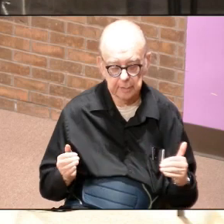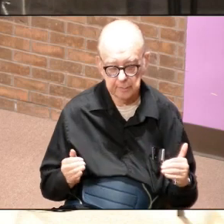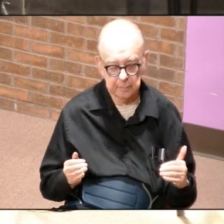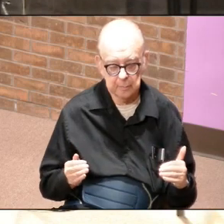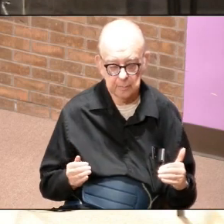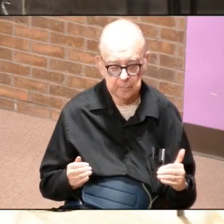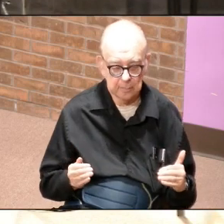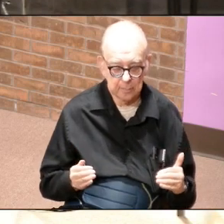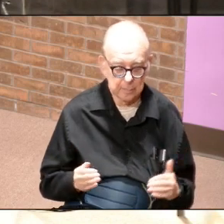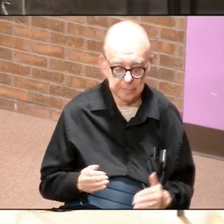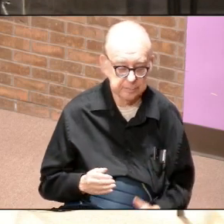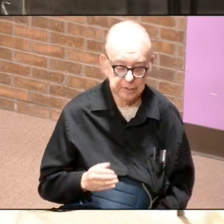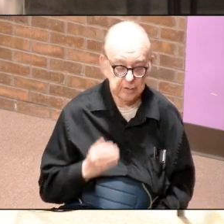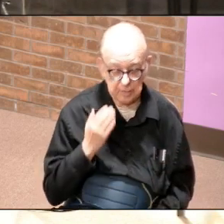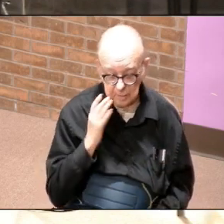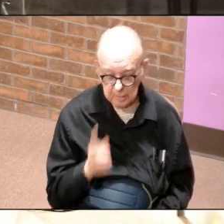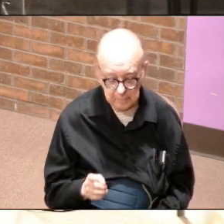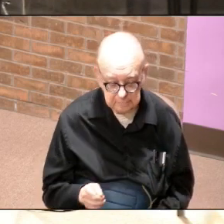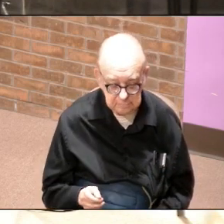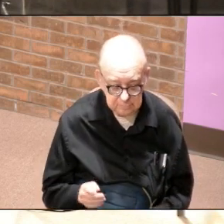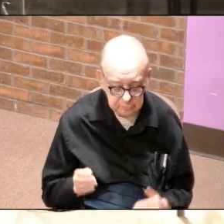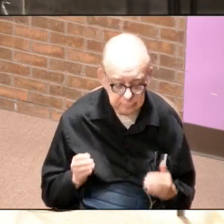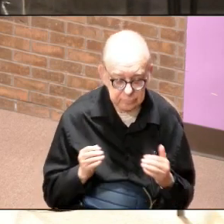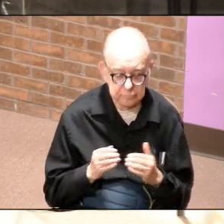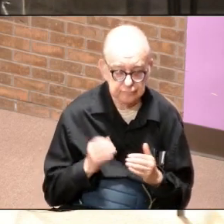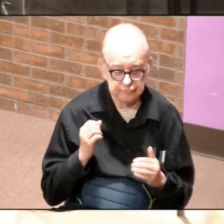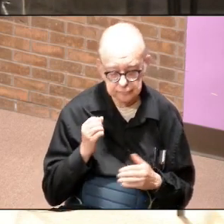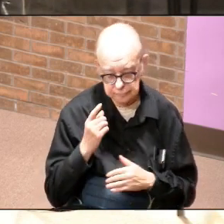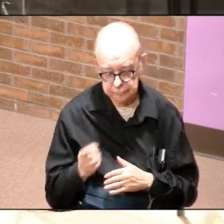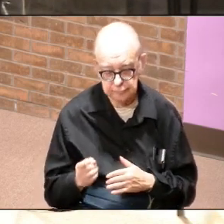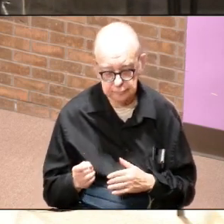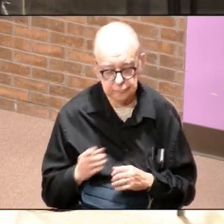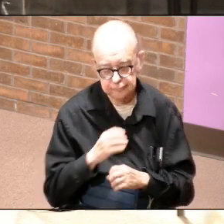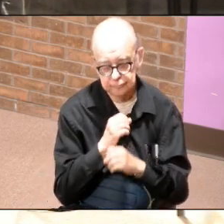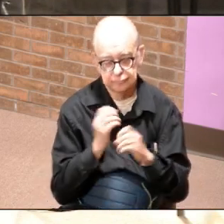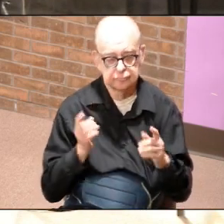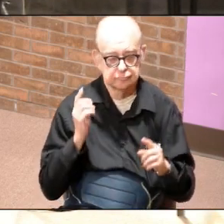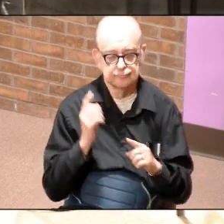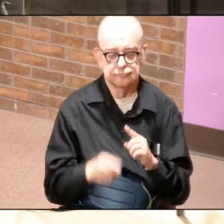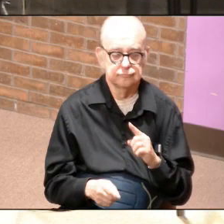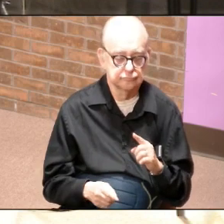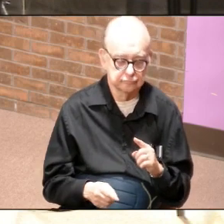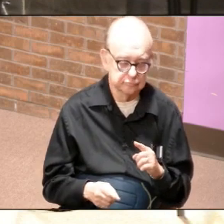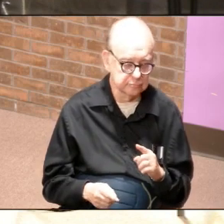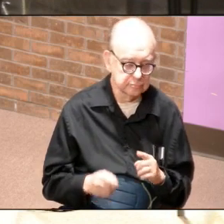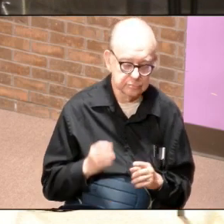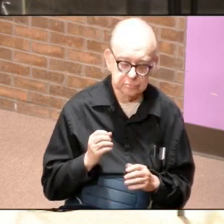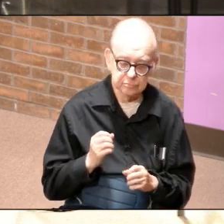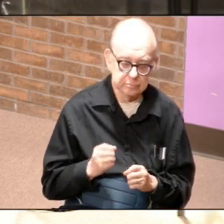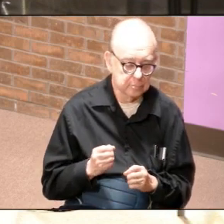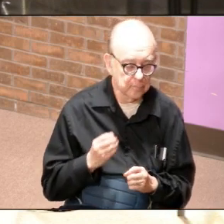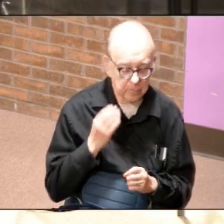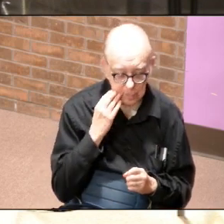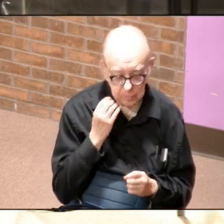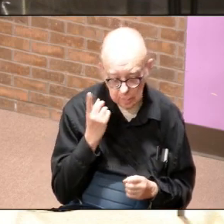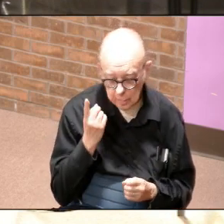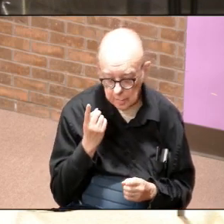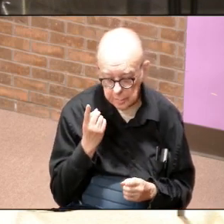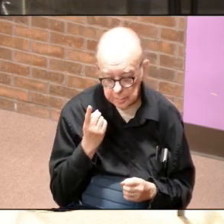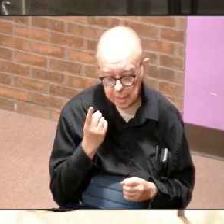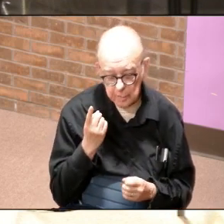ain't even going to hit it. Even in your wildest dreams, in your imagination, you can't even come up with what heaven's going to be